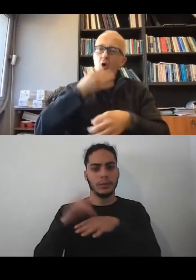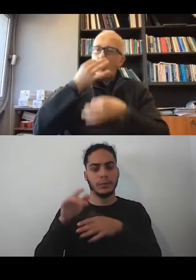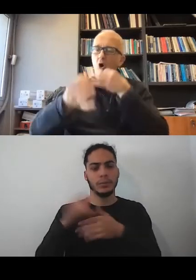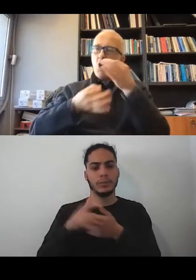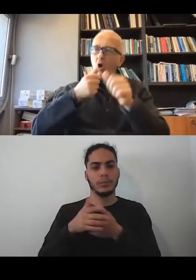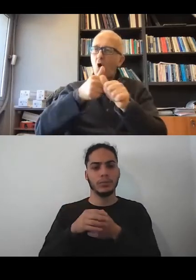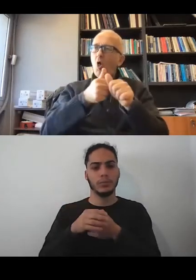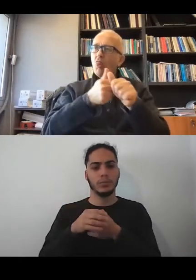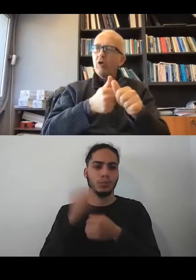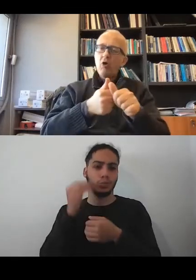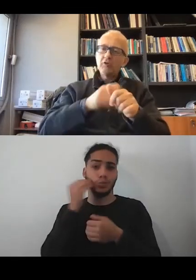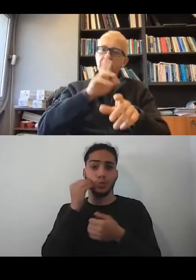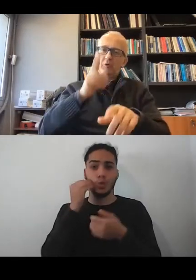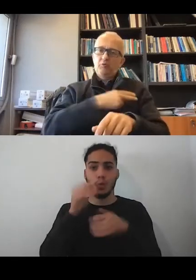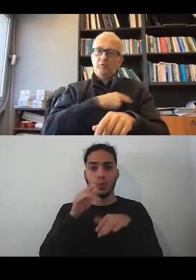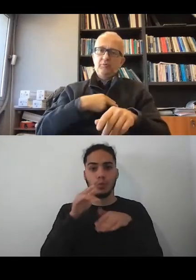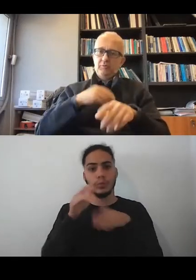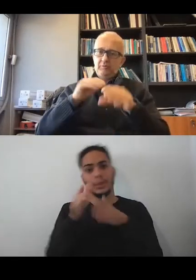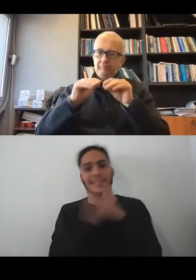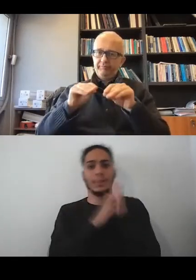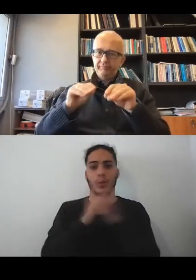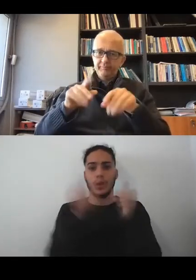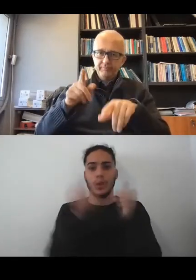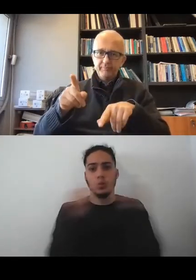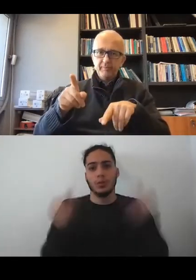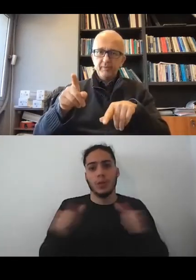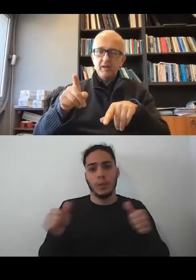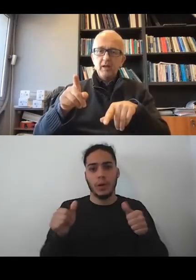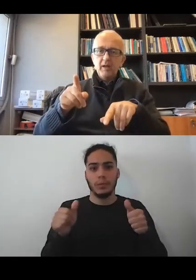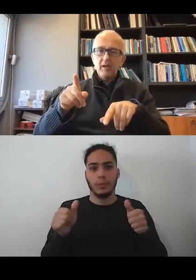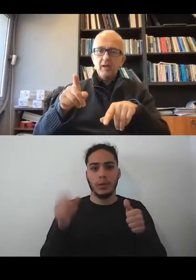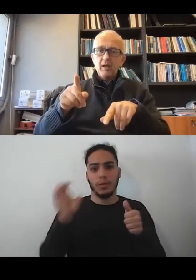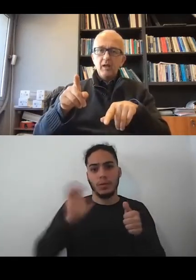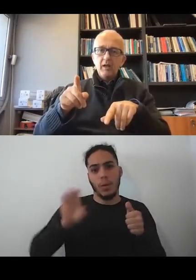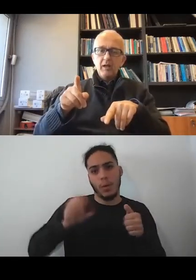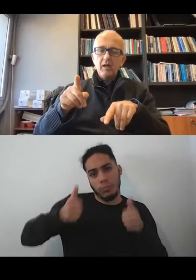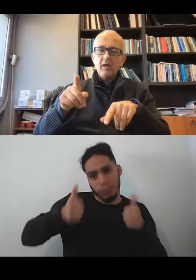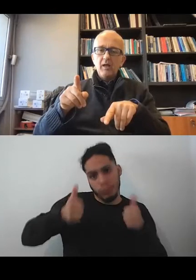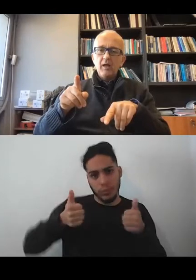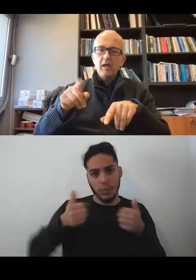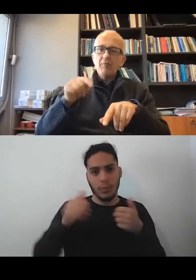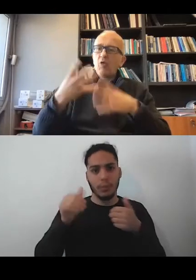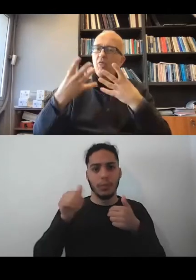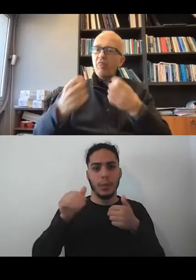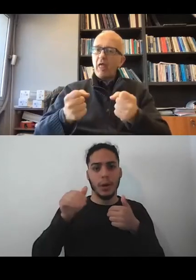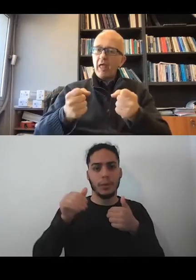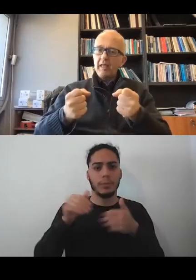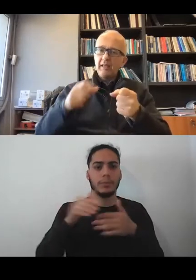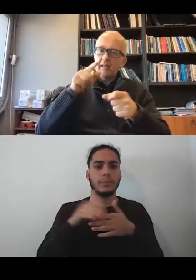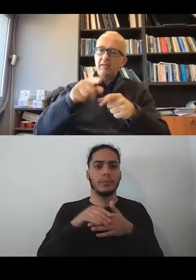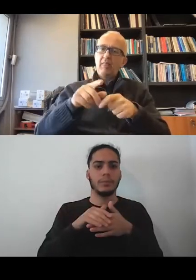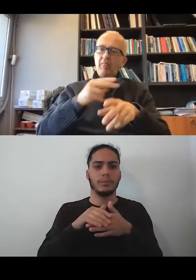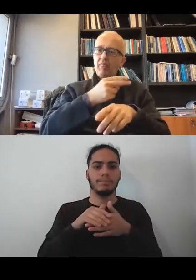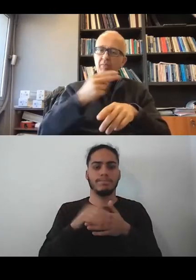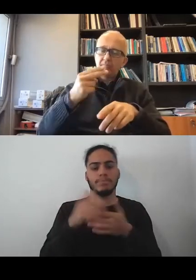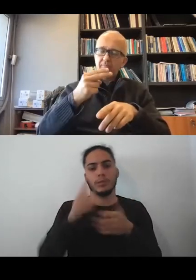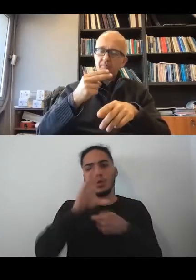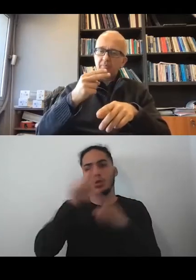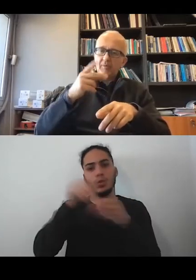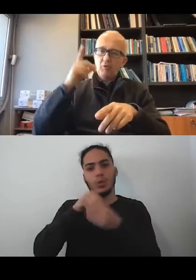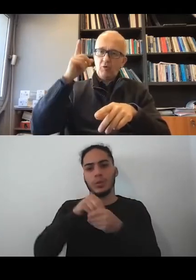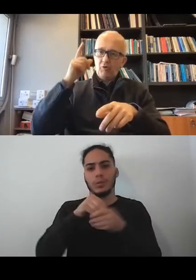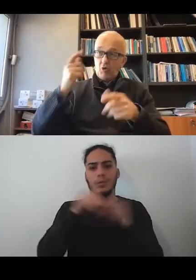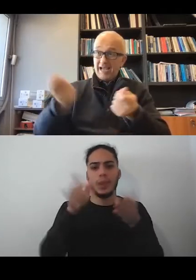the system efficiently. It will comprise books and videos and instructive